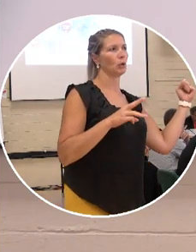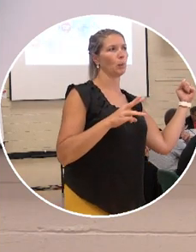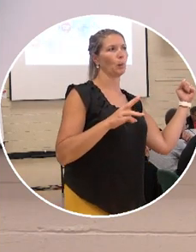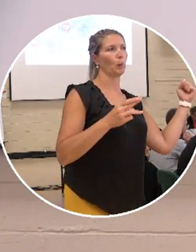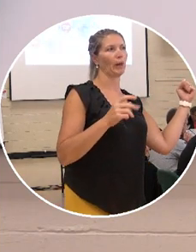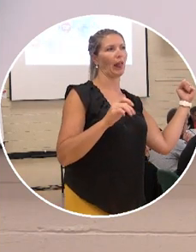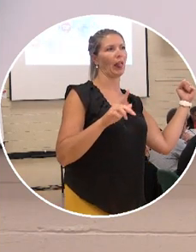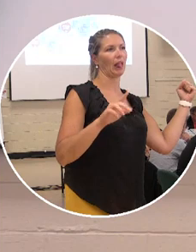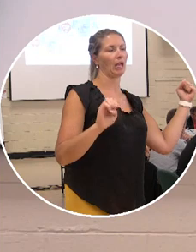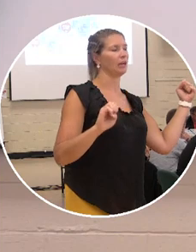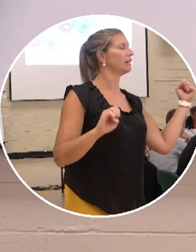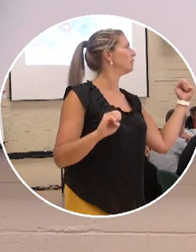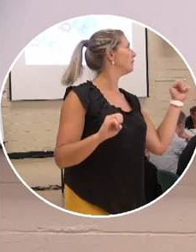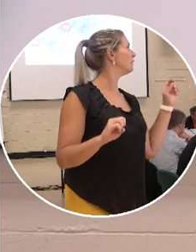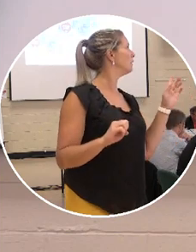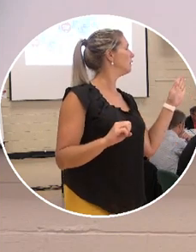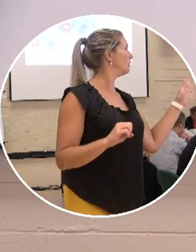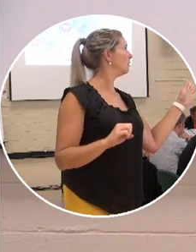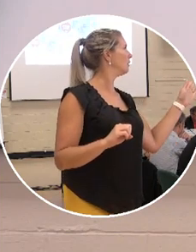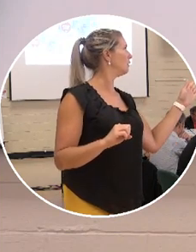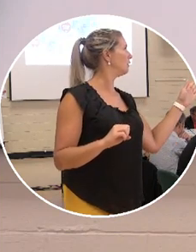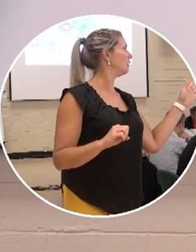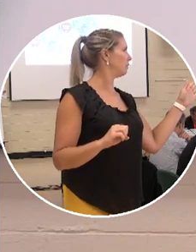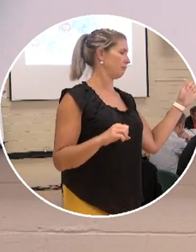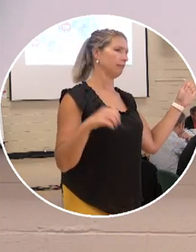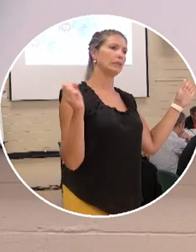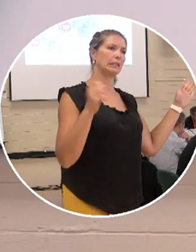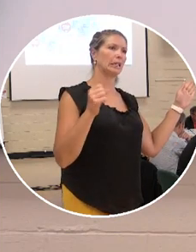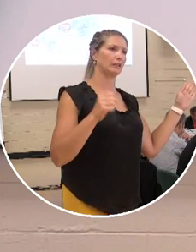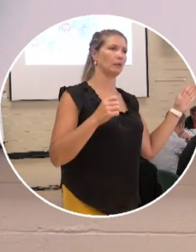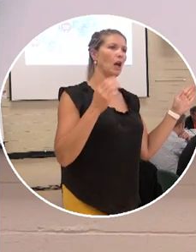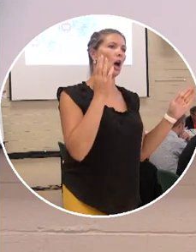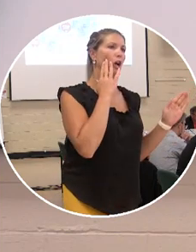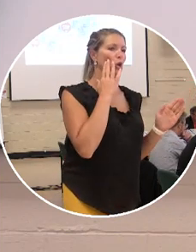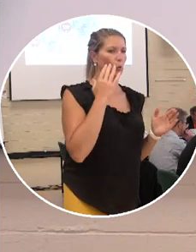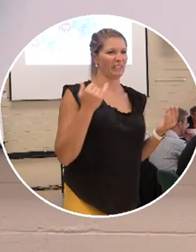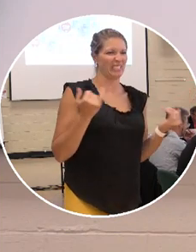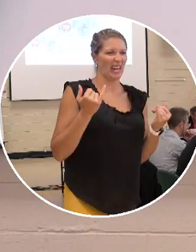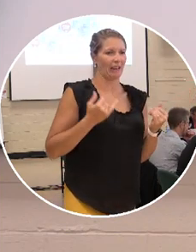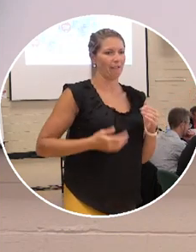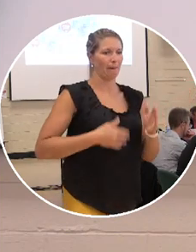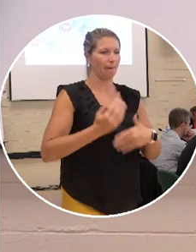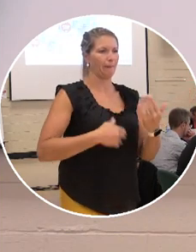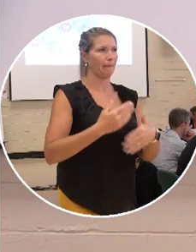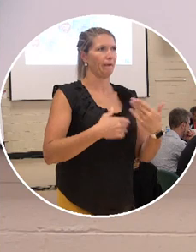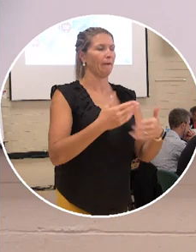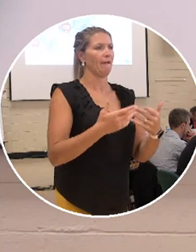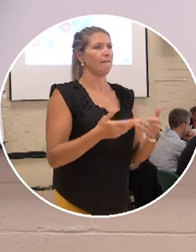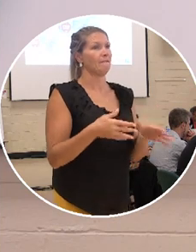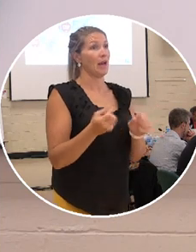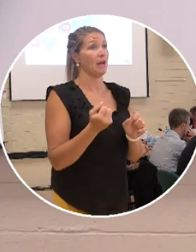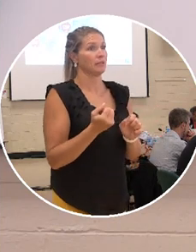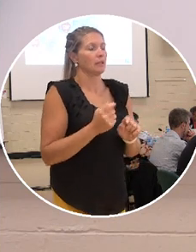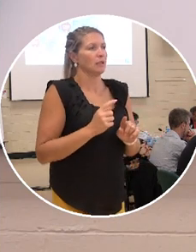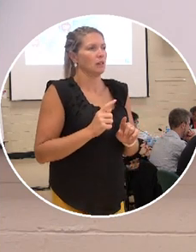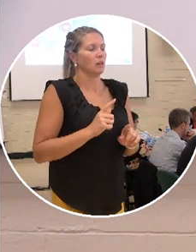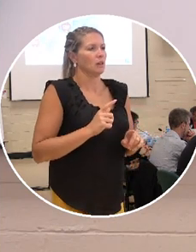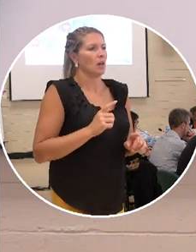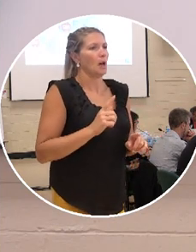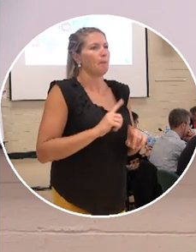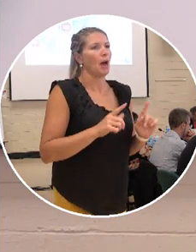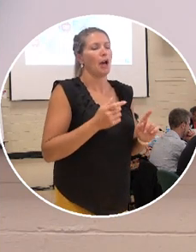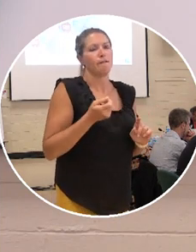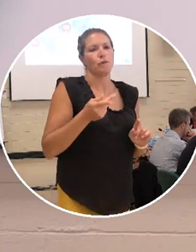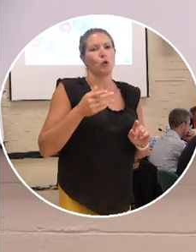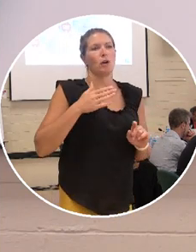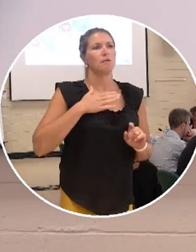else, just for a minute since we've been so good today, a few people of my colleagues have raised the